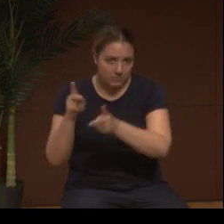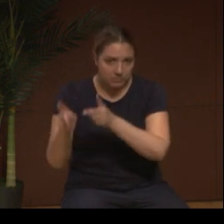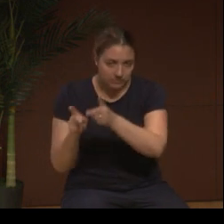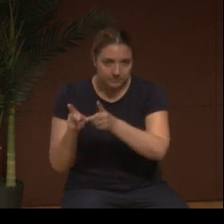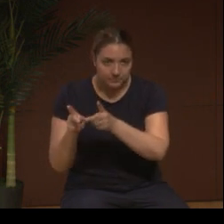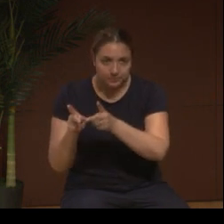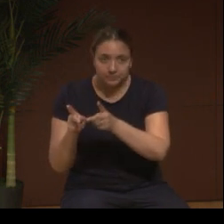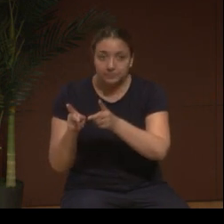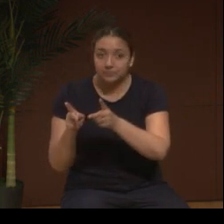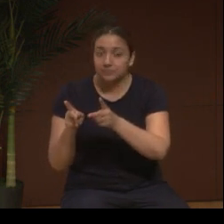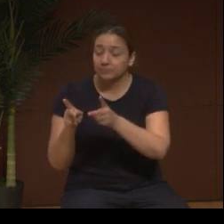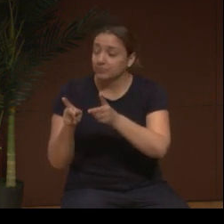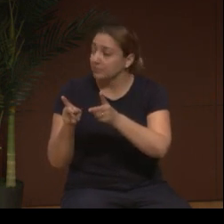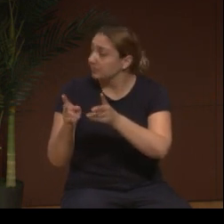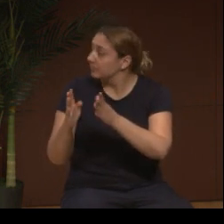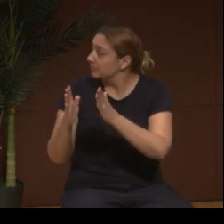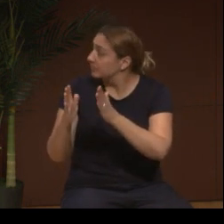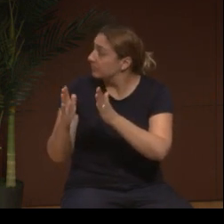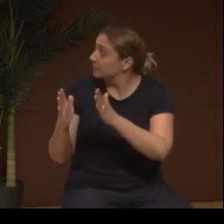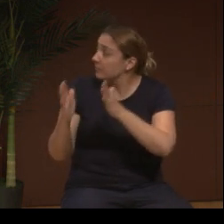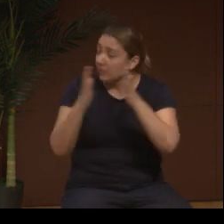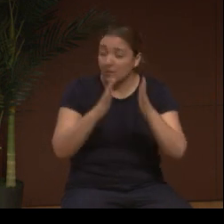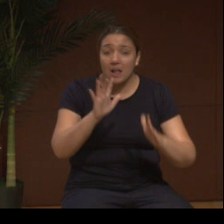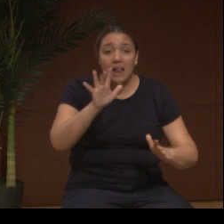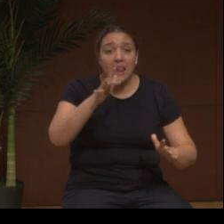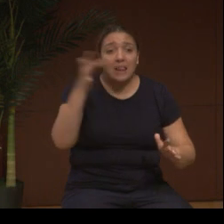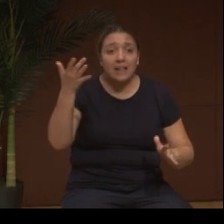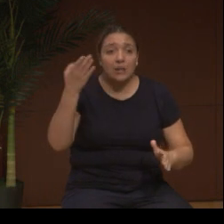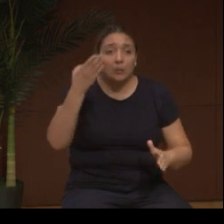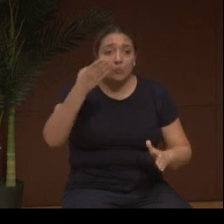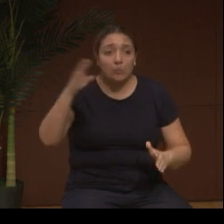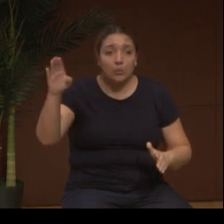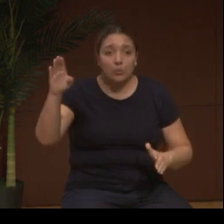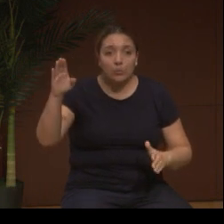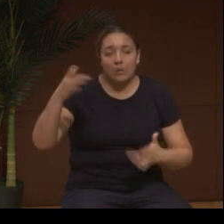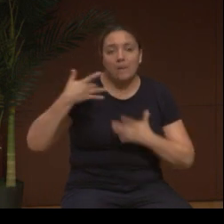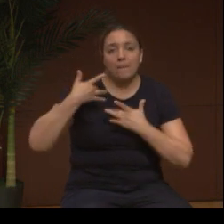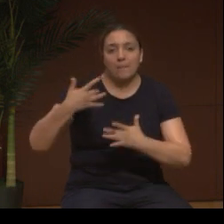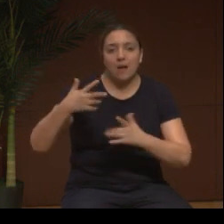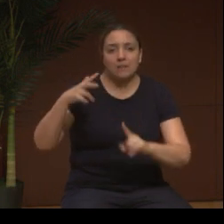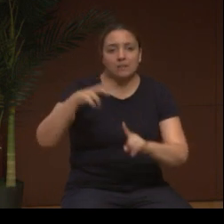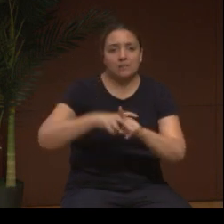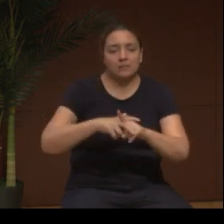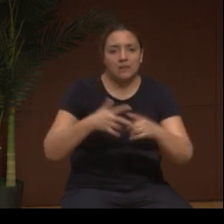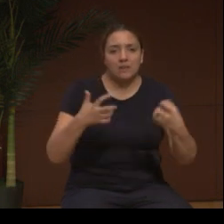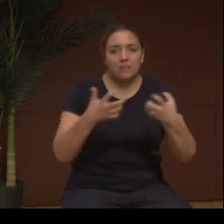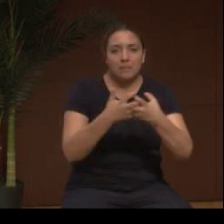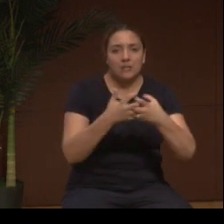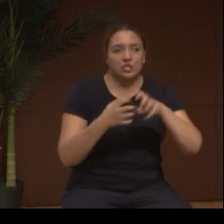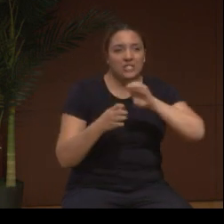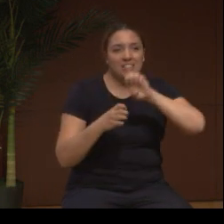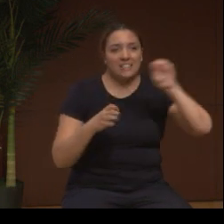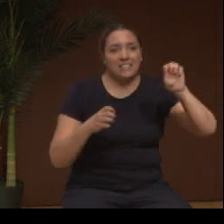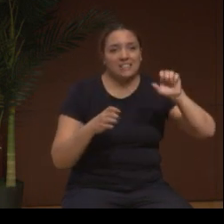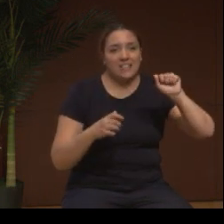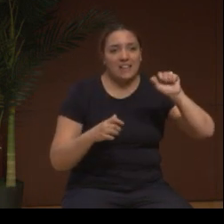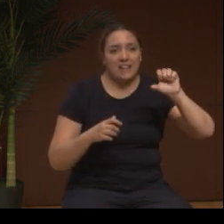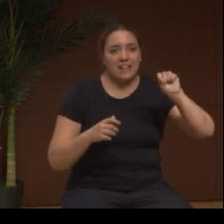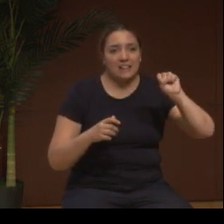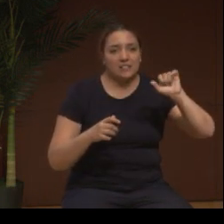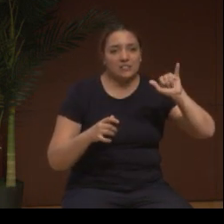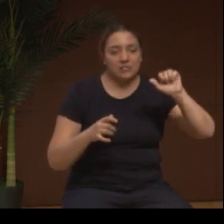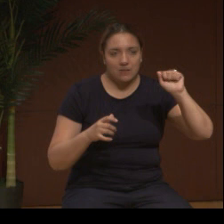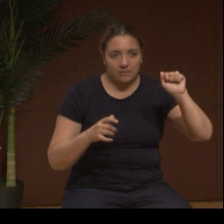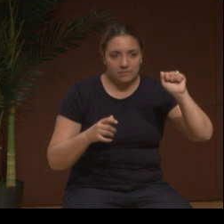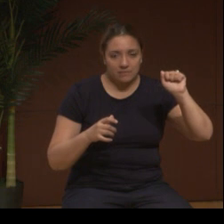Okay? This light blue color is typically what's assigned here in this plot for East Asian groups.